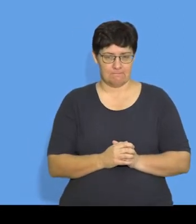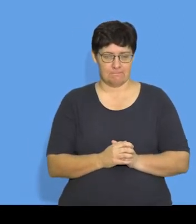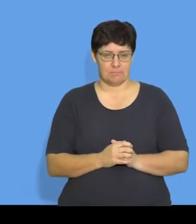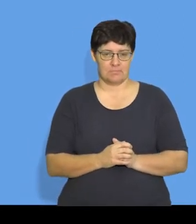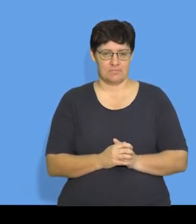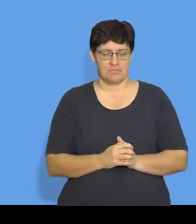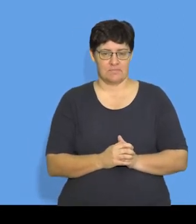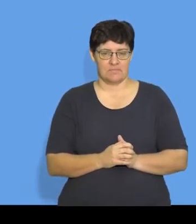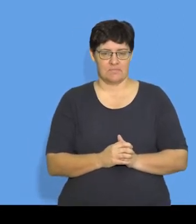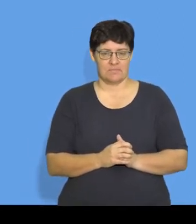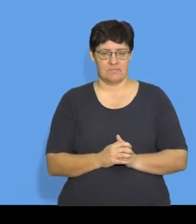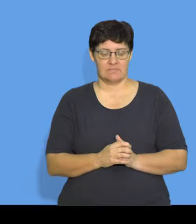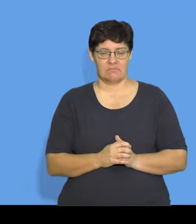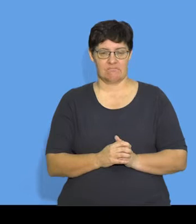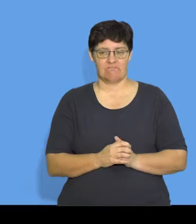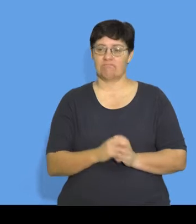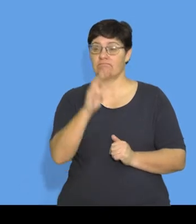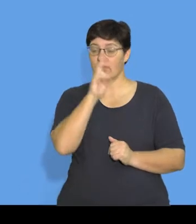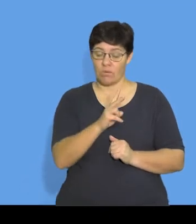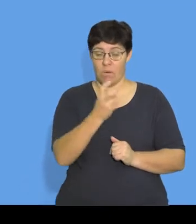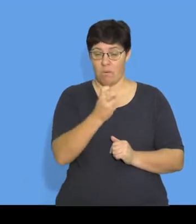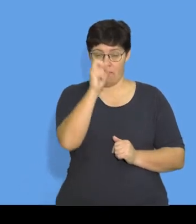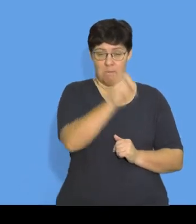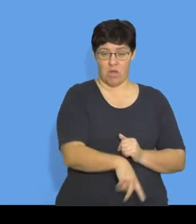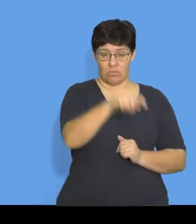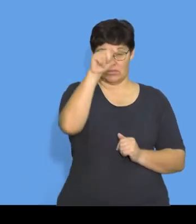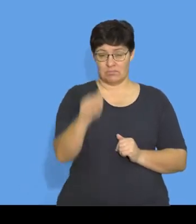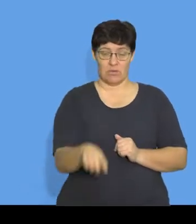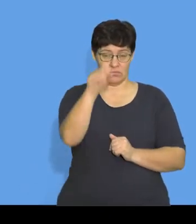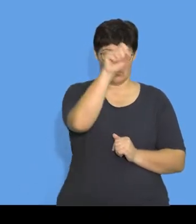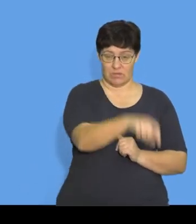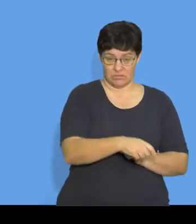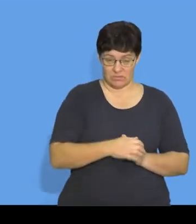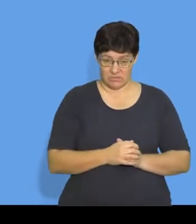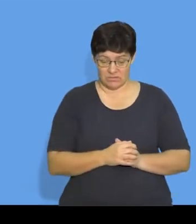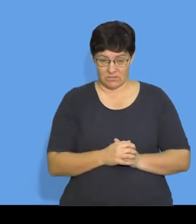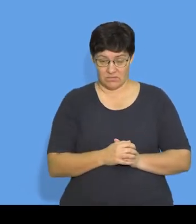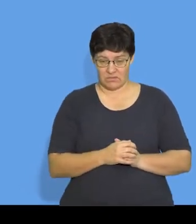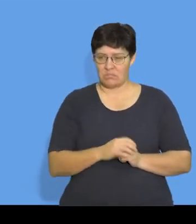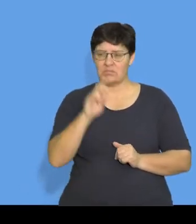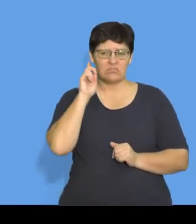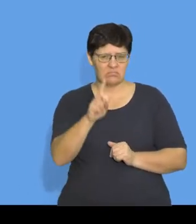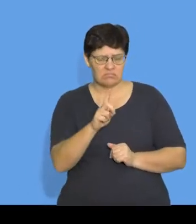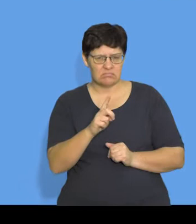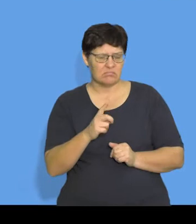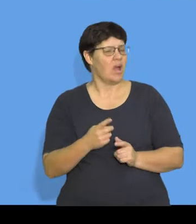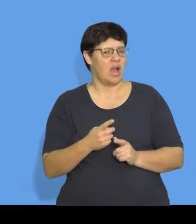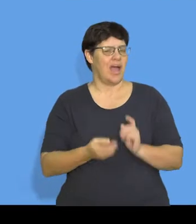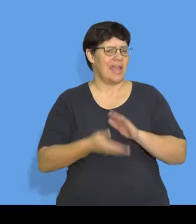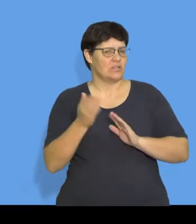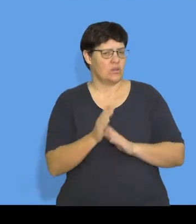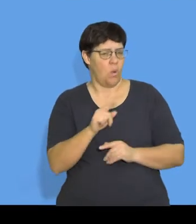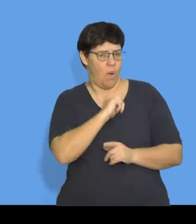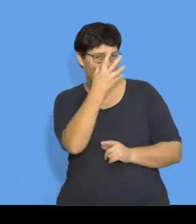go. When we look at a bouncing ball, we're going to have to consider what happens with acceleration due to